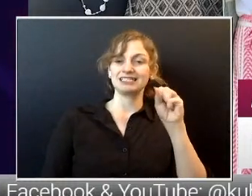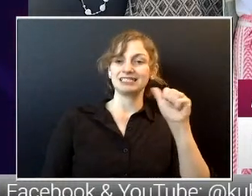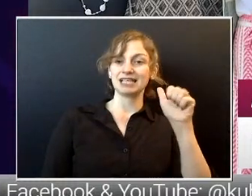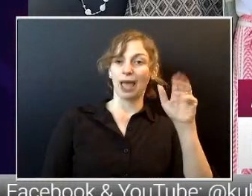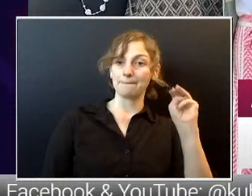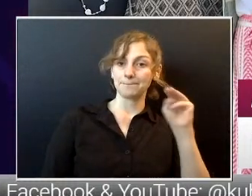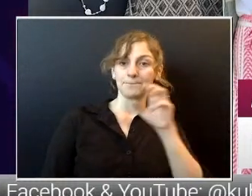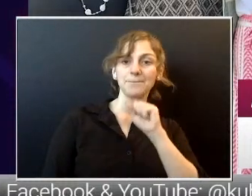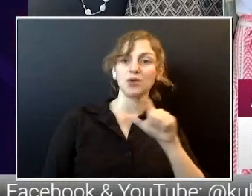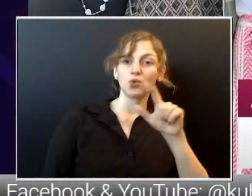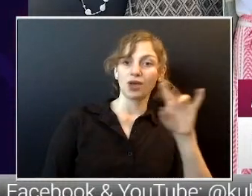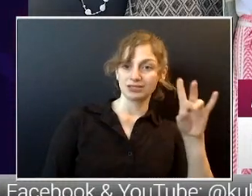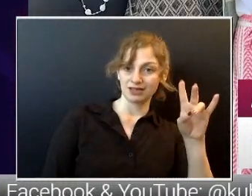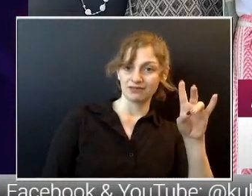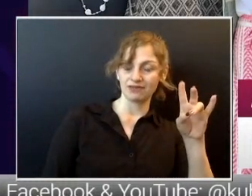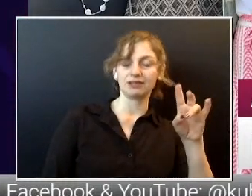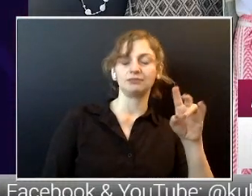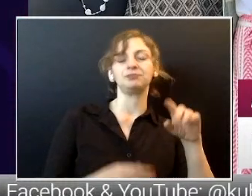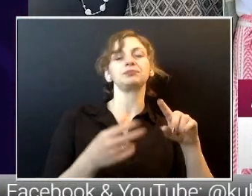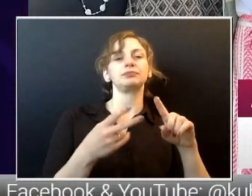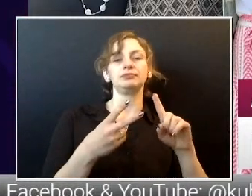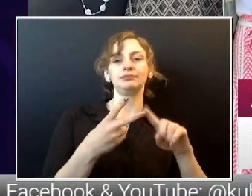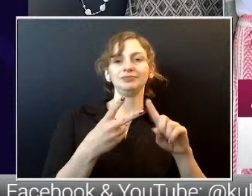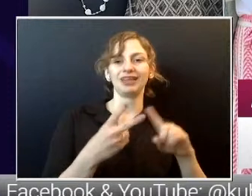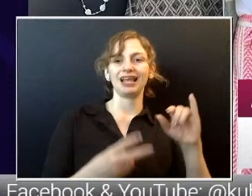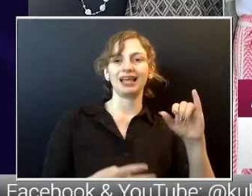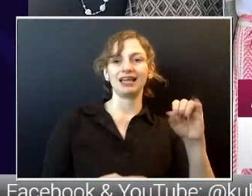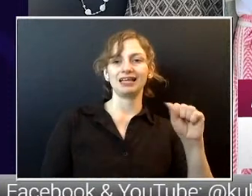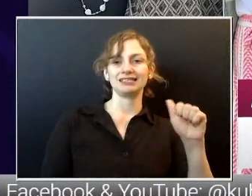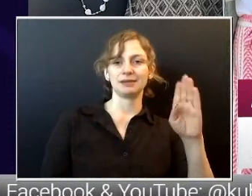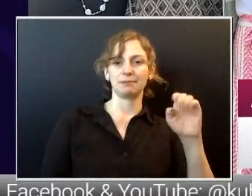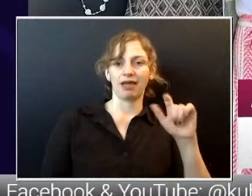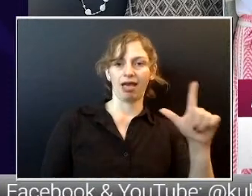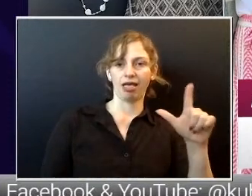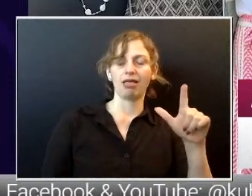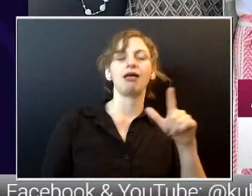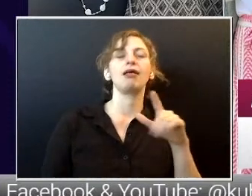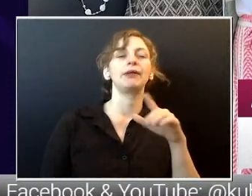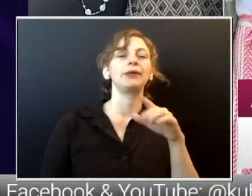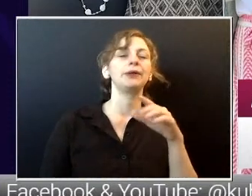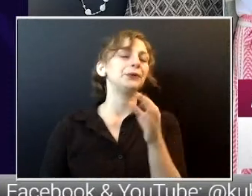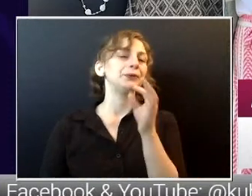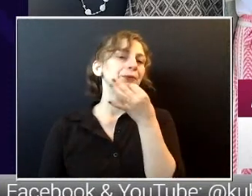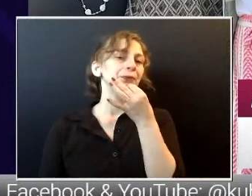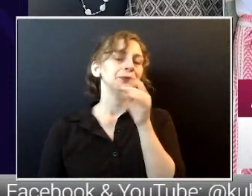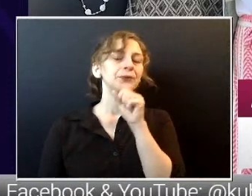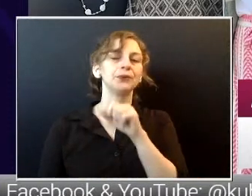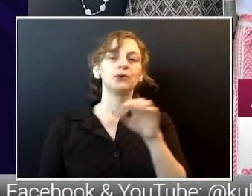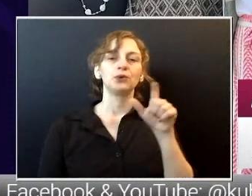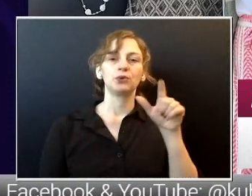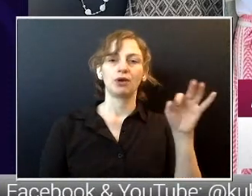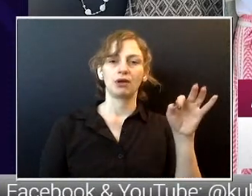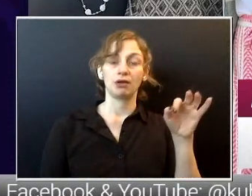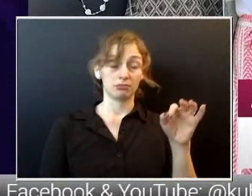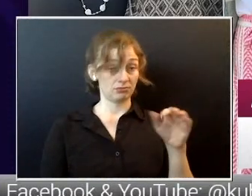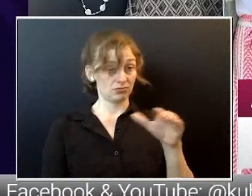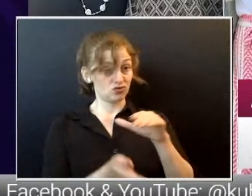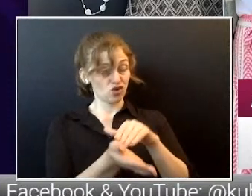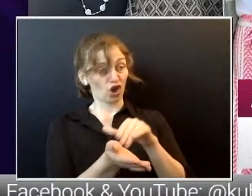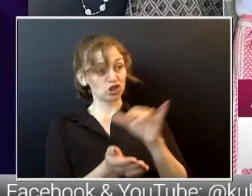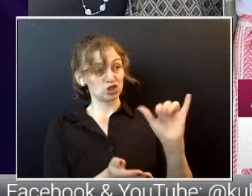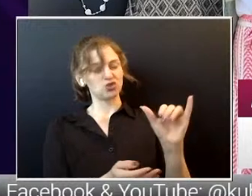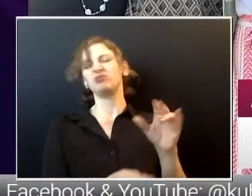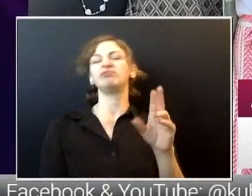Isabel, is going to be 29 here in about 2 weeks. Do they want to be doctors too, or are they doctors? No, neither of them. One is an